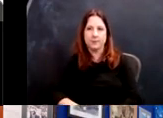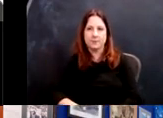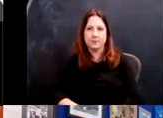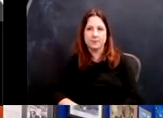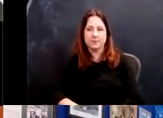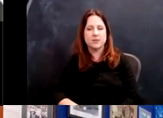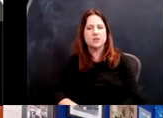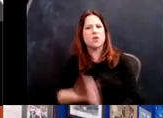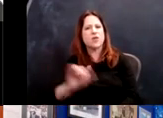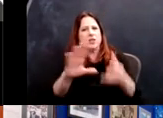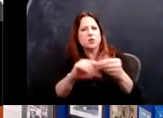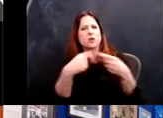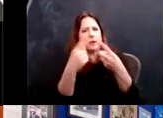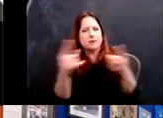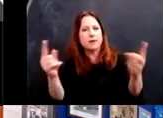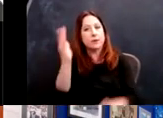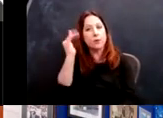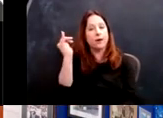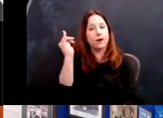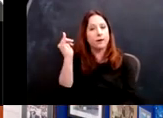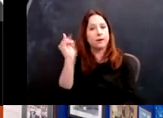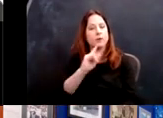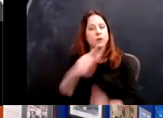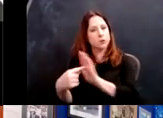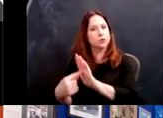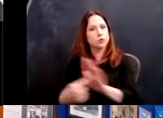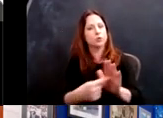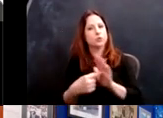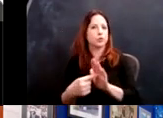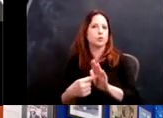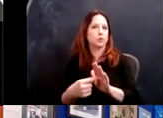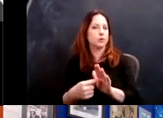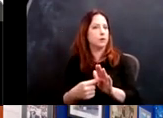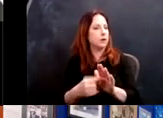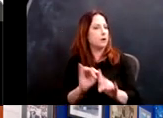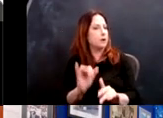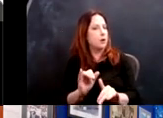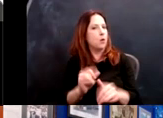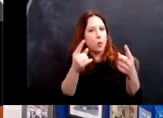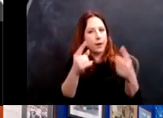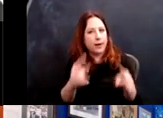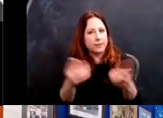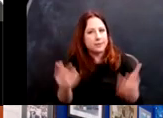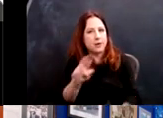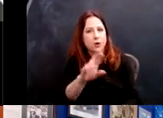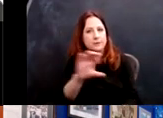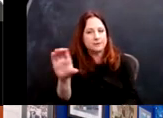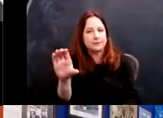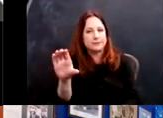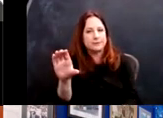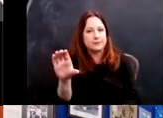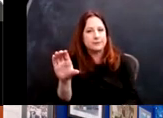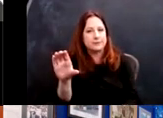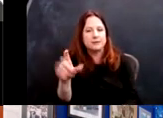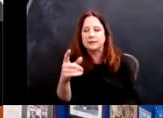I'm sharing this with you because this really illustrates to me, some of the things that we do at the center that